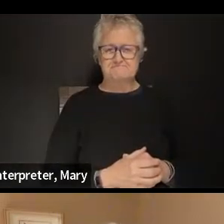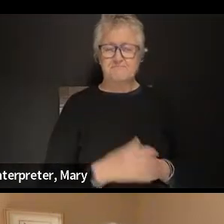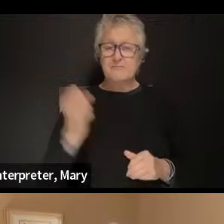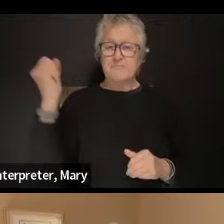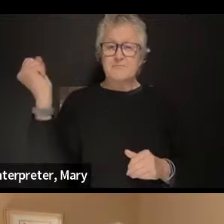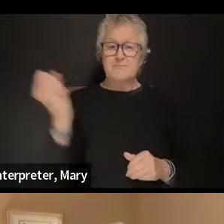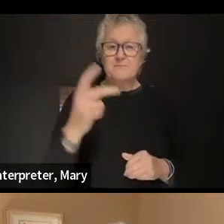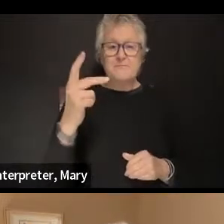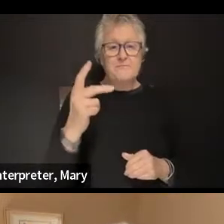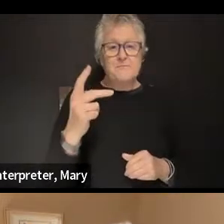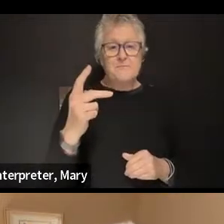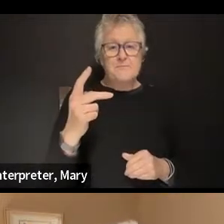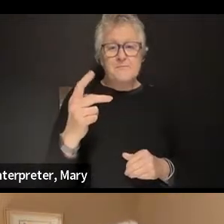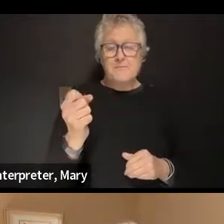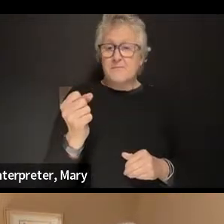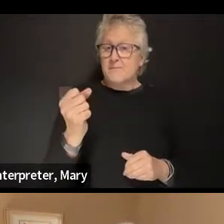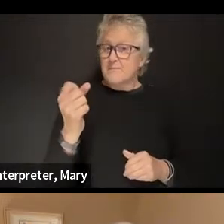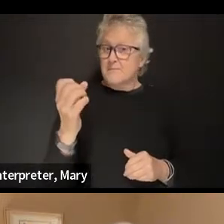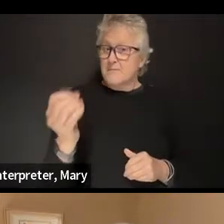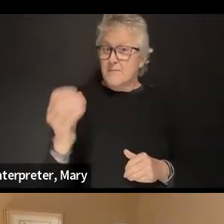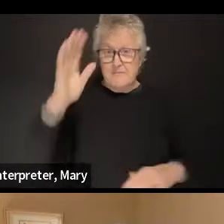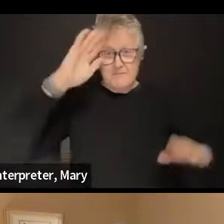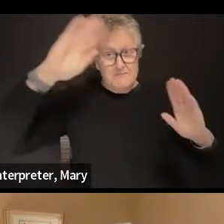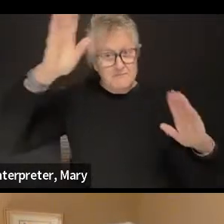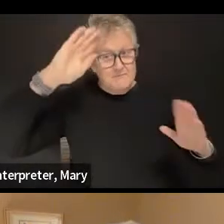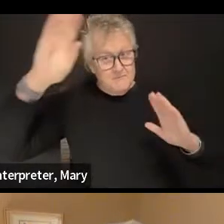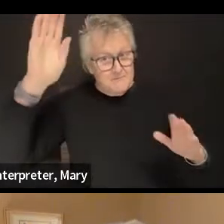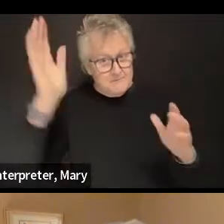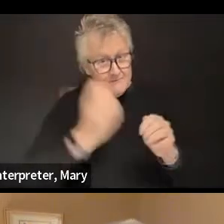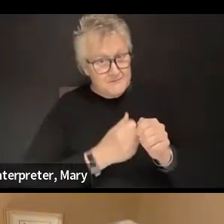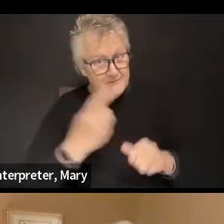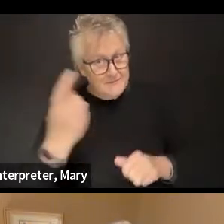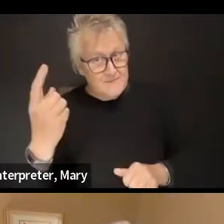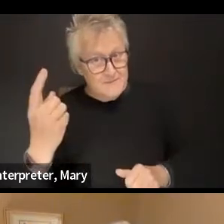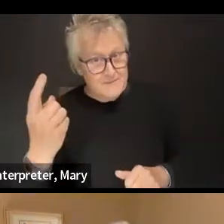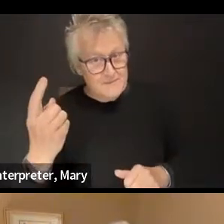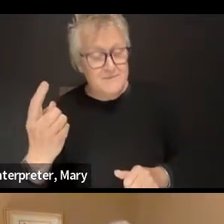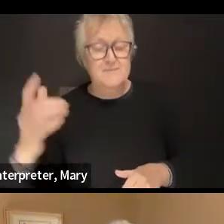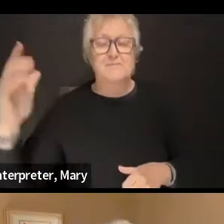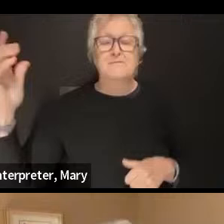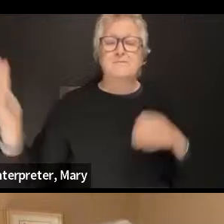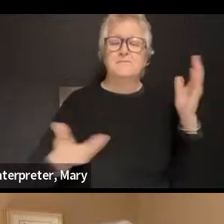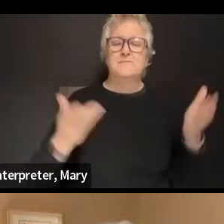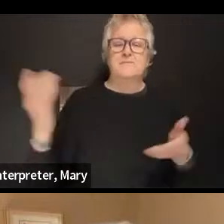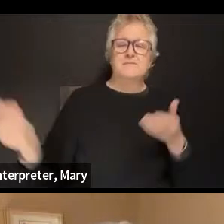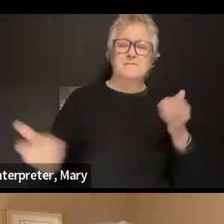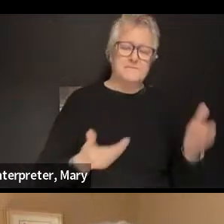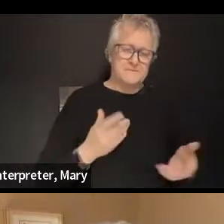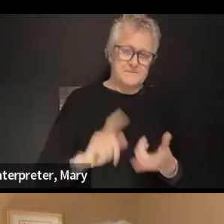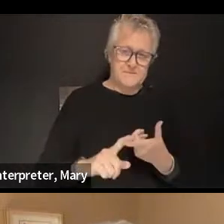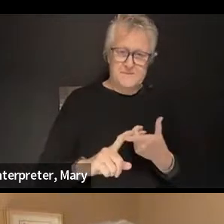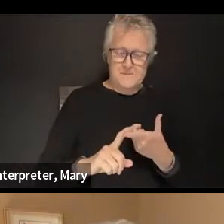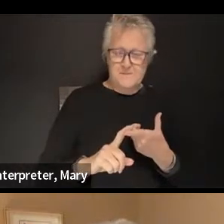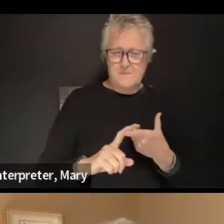So, hi, everybody. Welcome to our